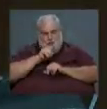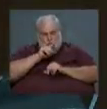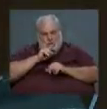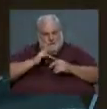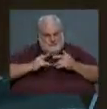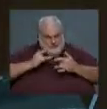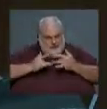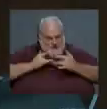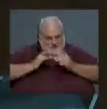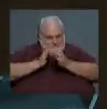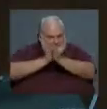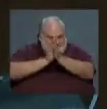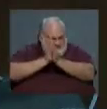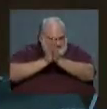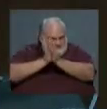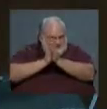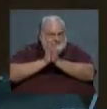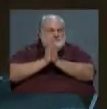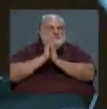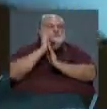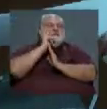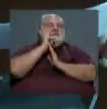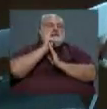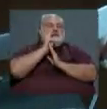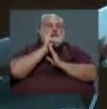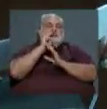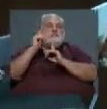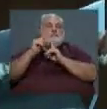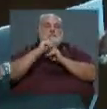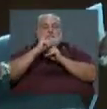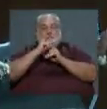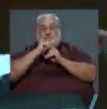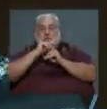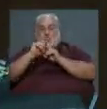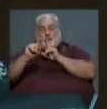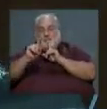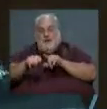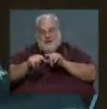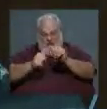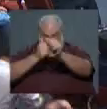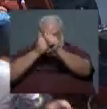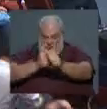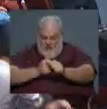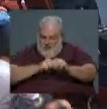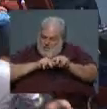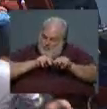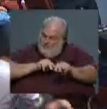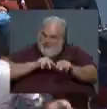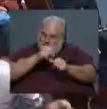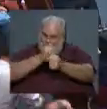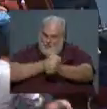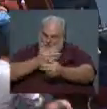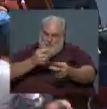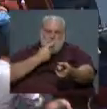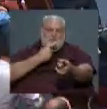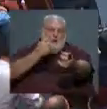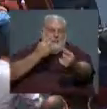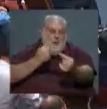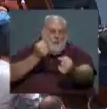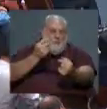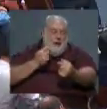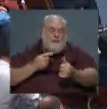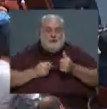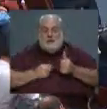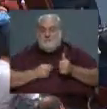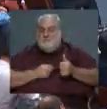I'm looking forward to us seeing some results, and I know you're going to track everything, so yes. When you get ready to report back, we're going to say,